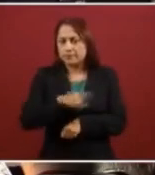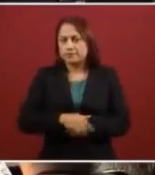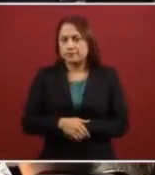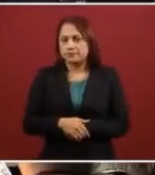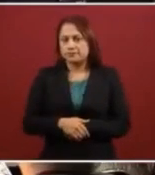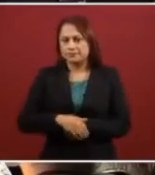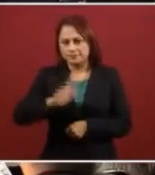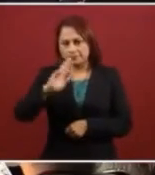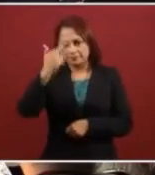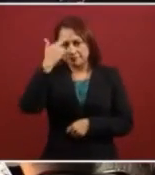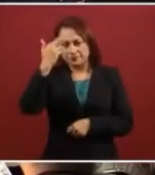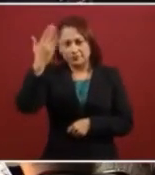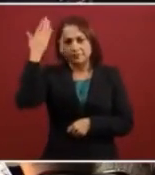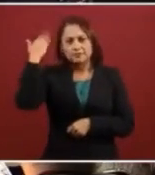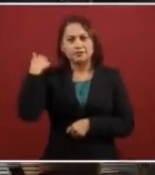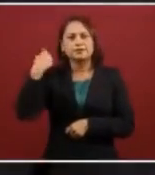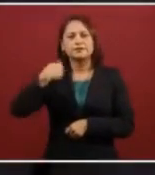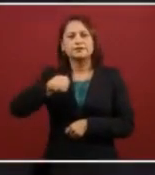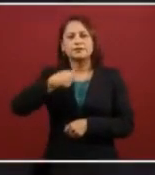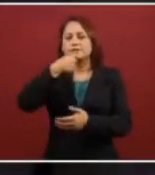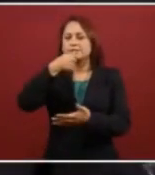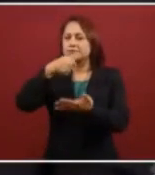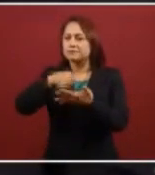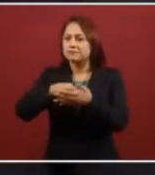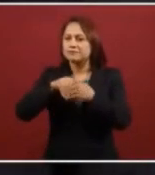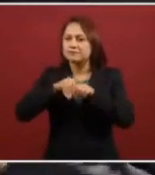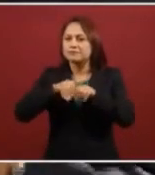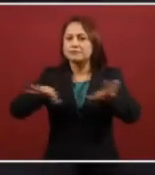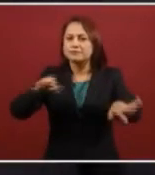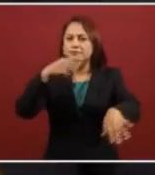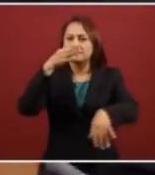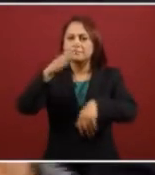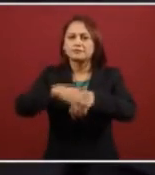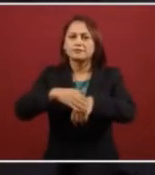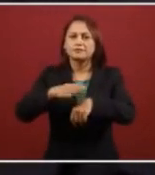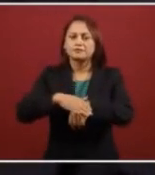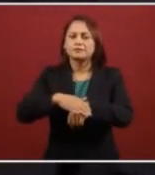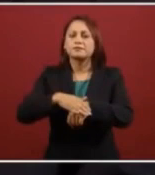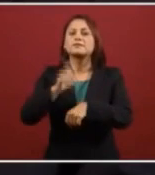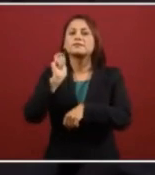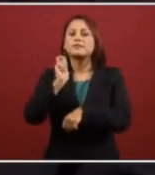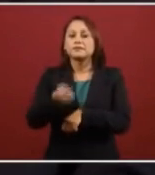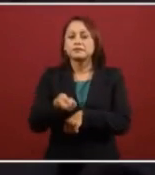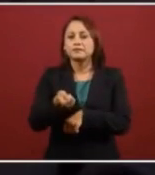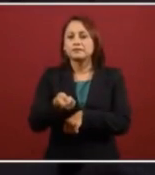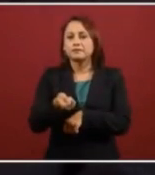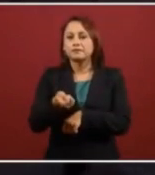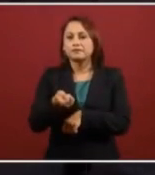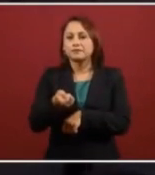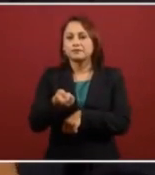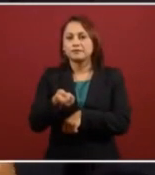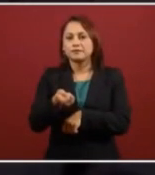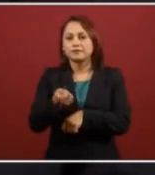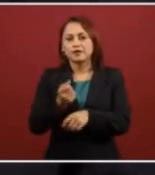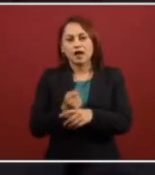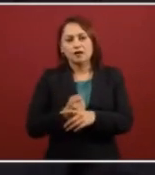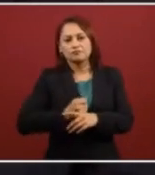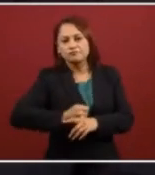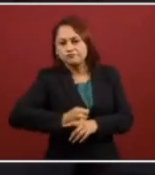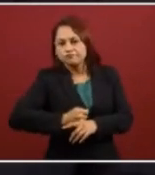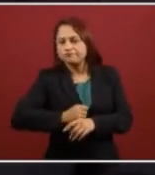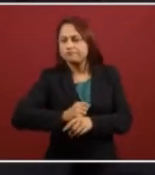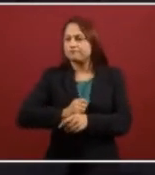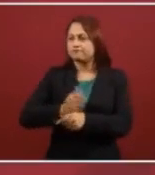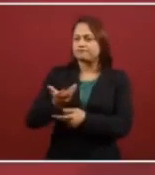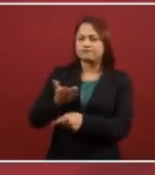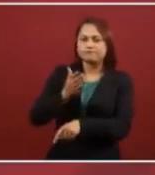un memorándum. Didn't I give a memorandum? En donde no se acepta where I said I would not accept